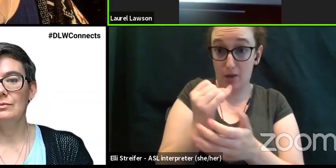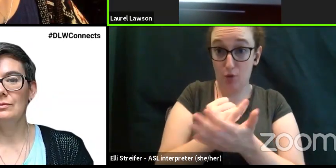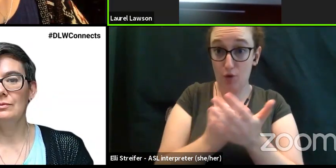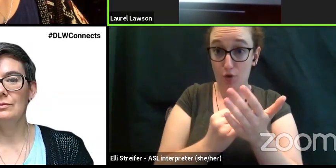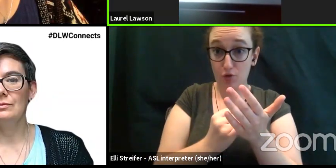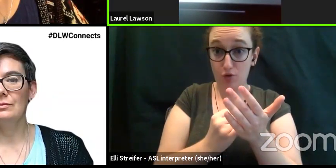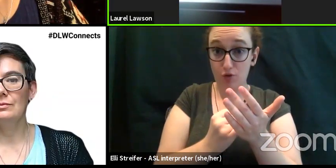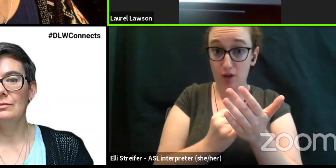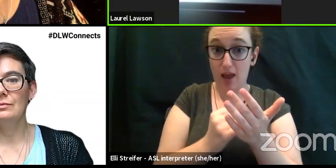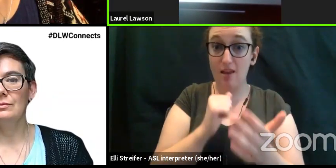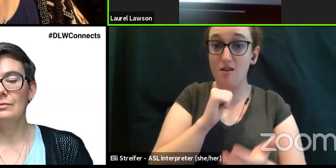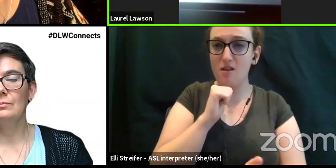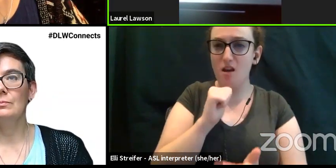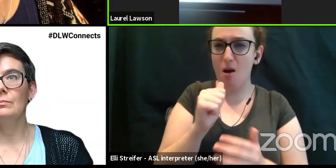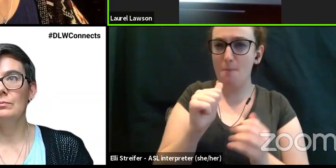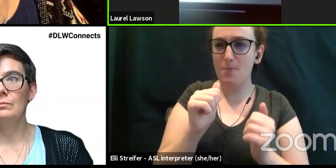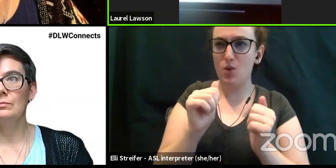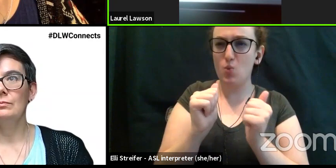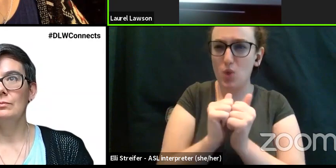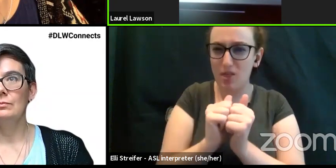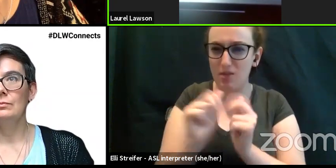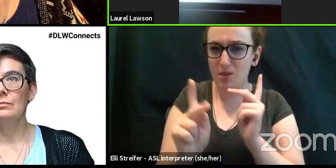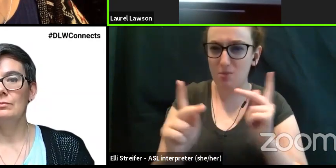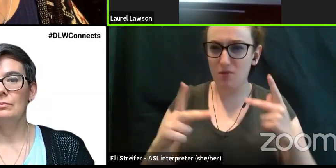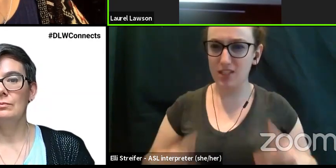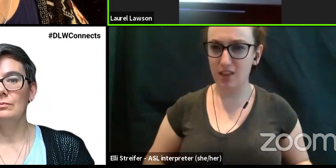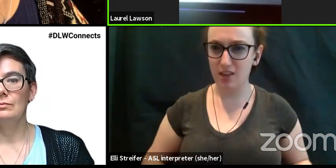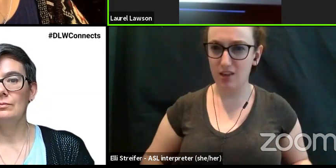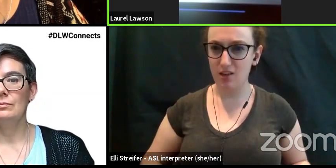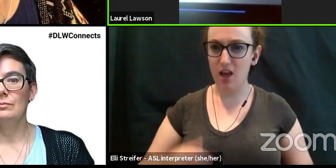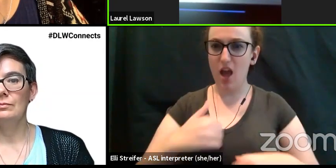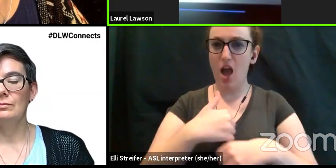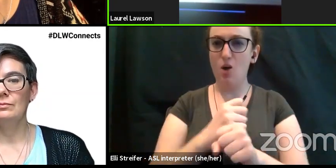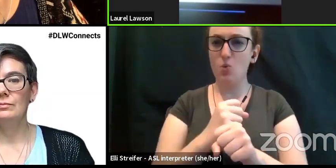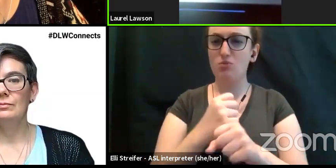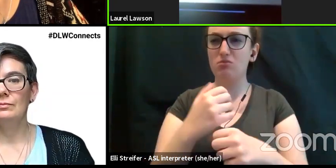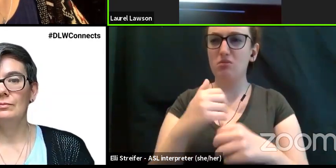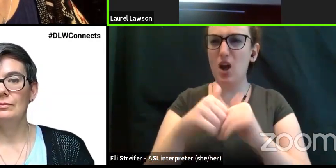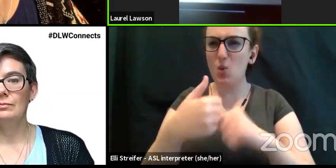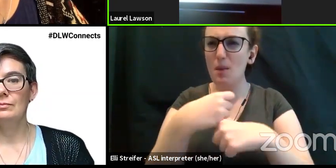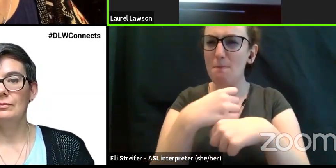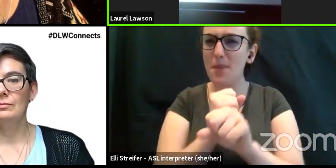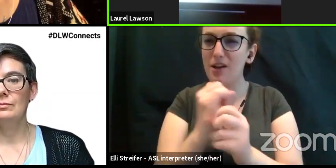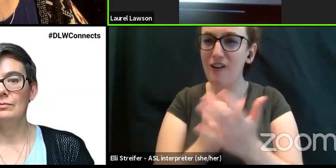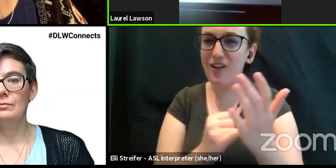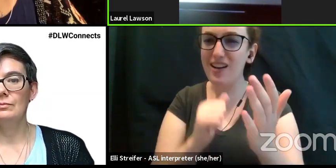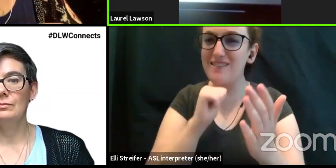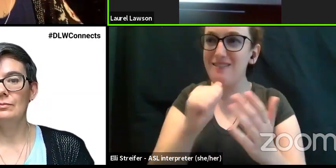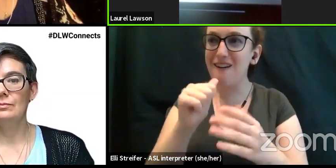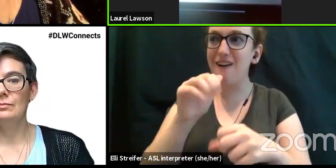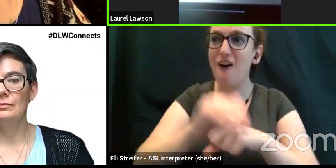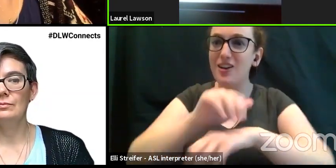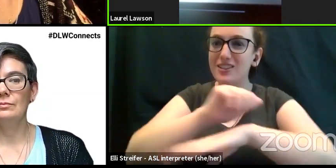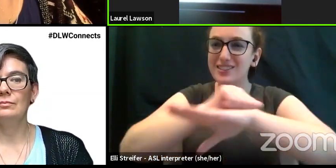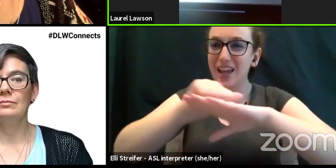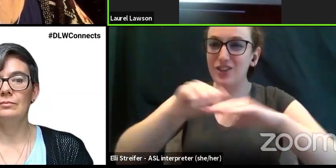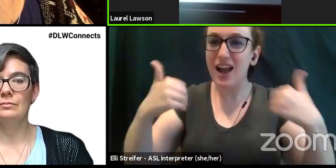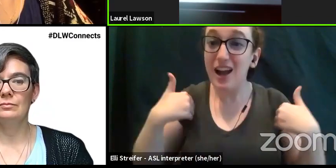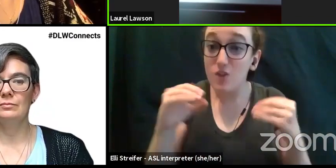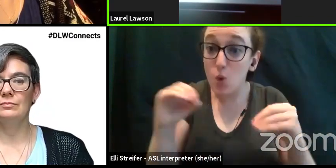in physical proximity with people? How can I create it without being on stage, without even having a